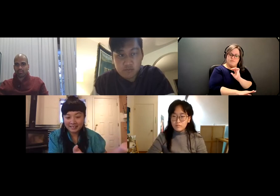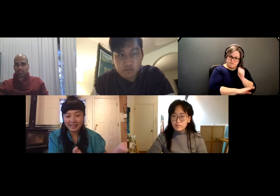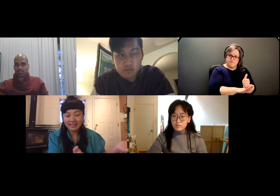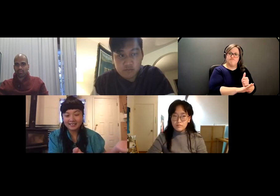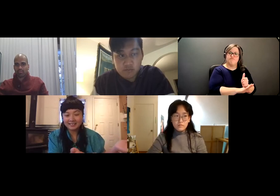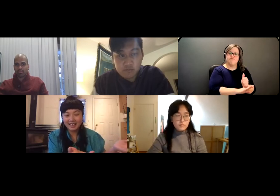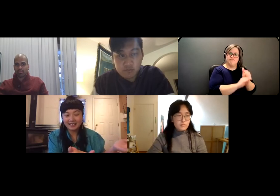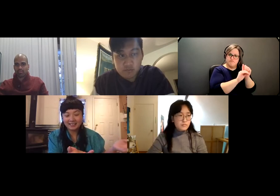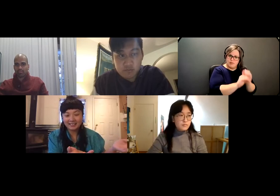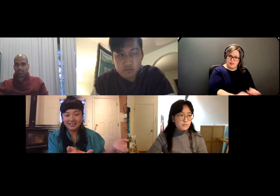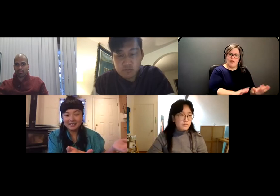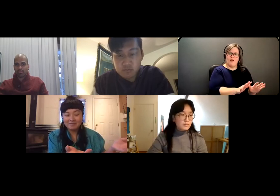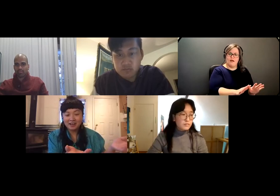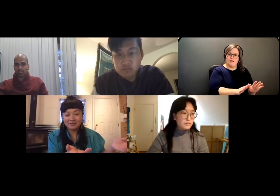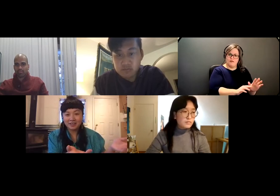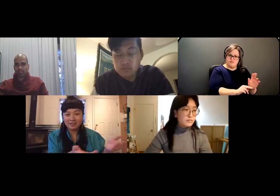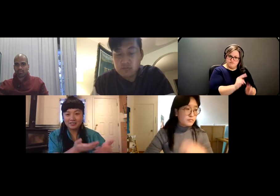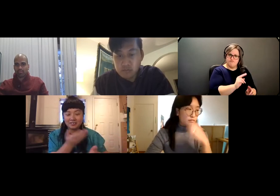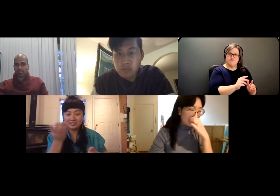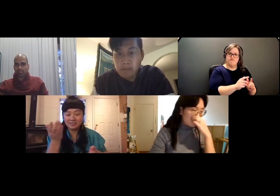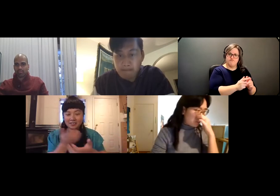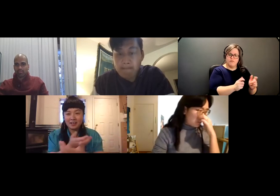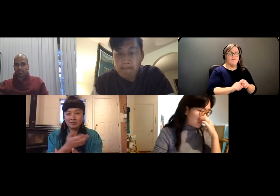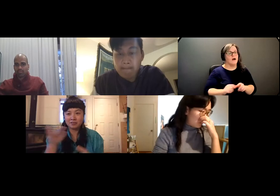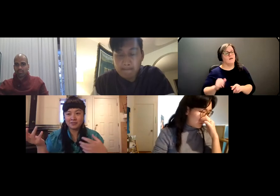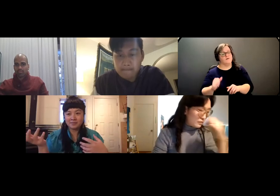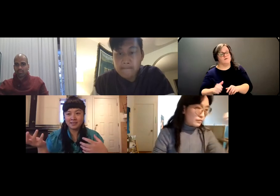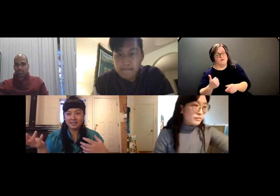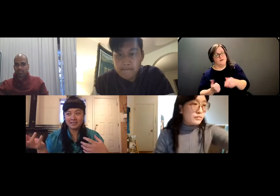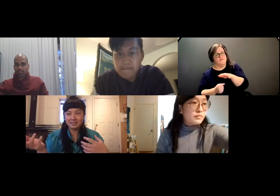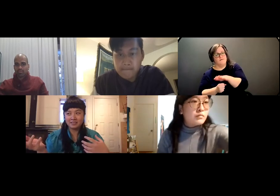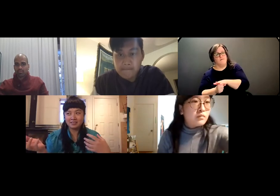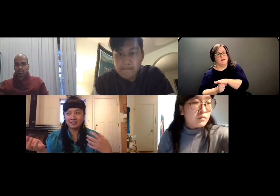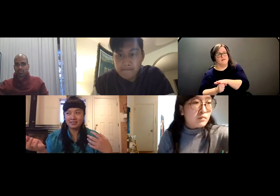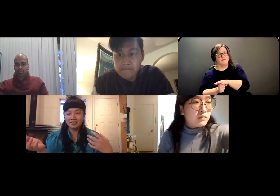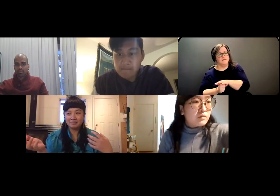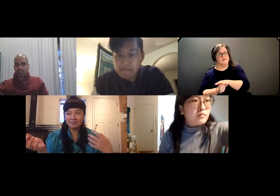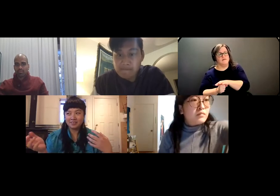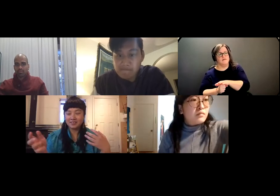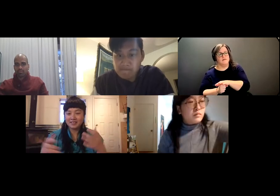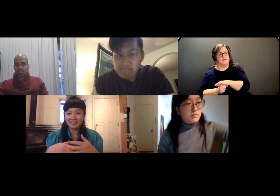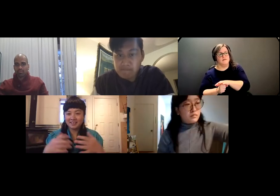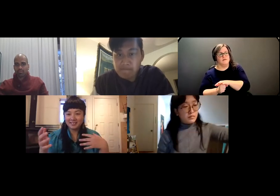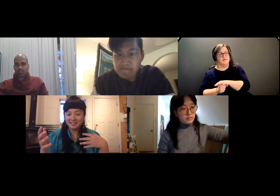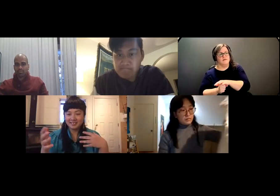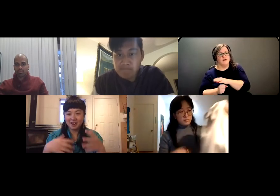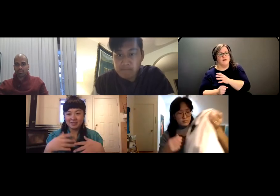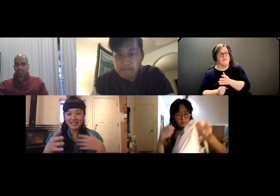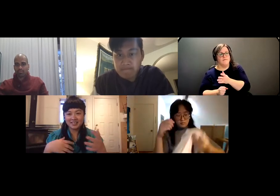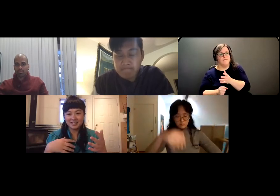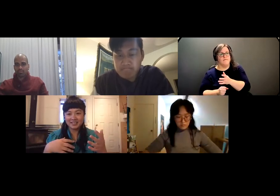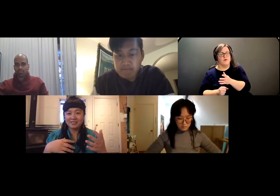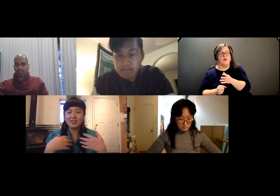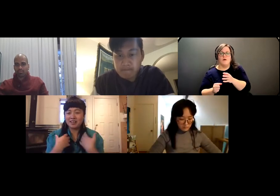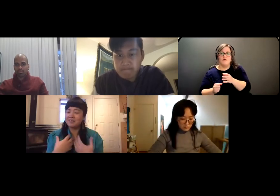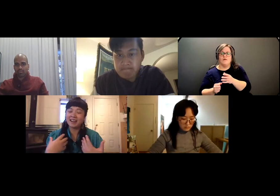land, I guess, and then whereas when you're alternative space, there's this like